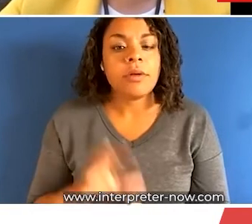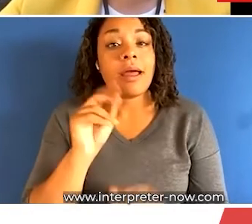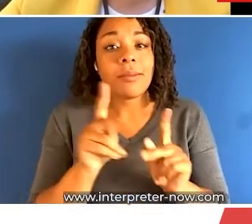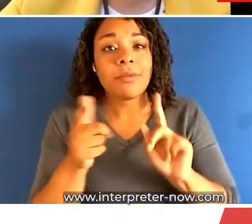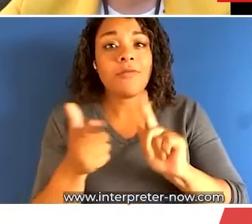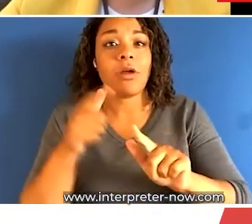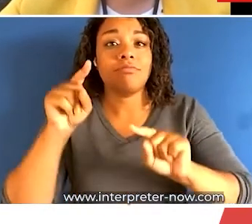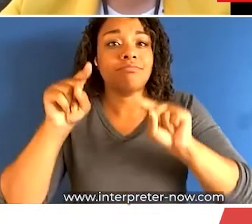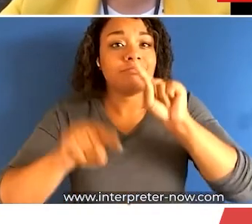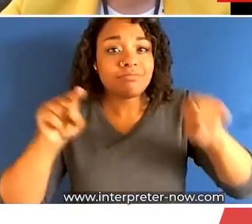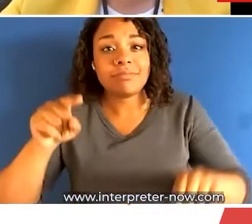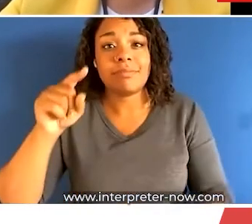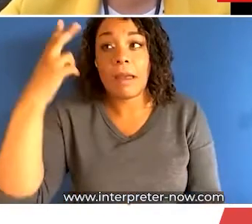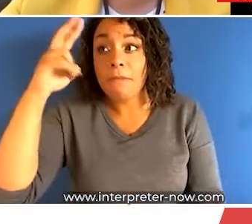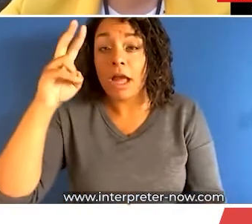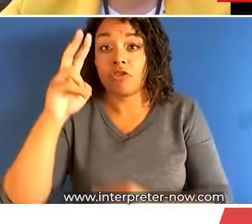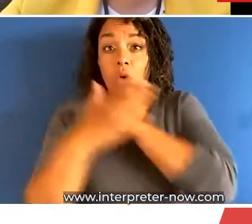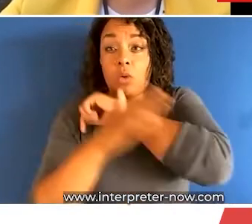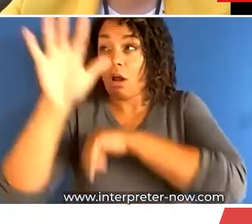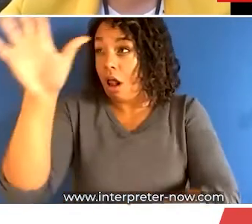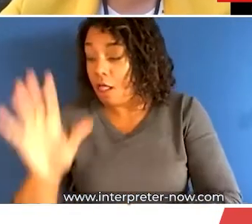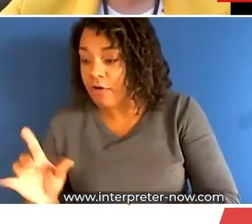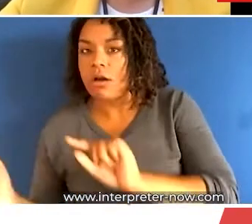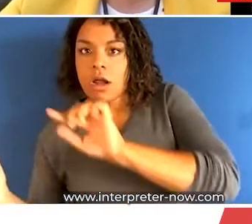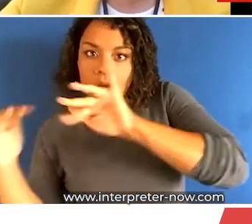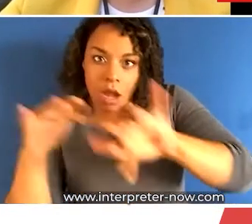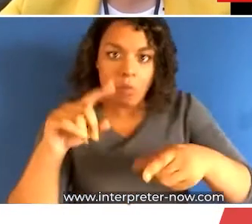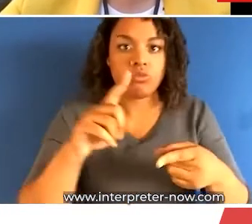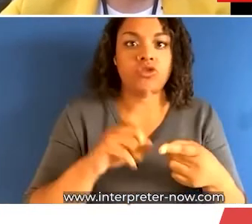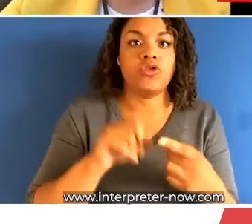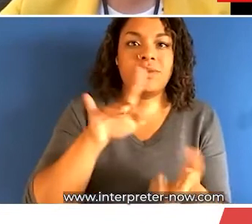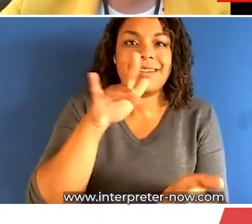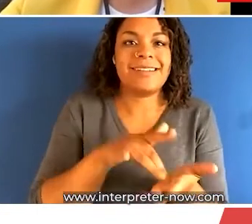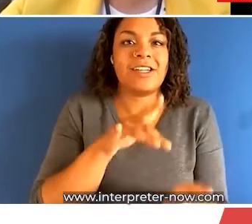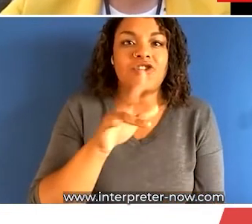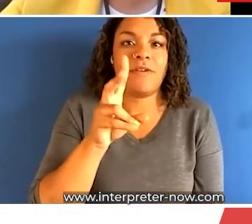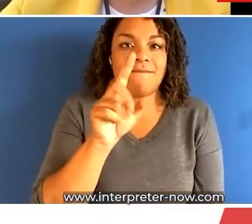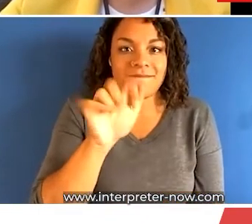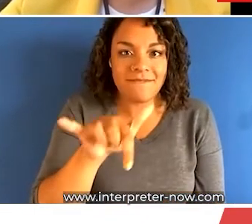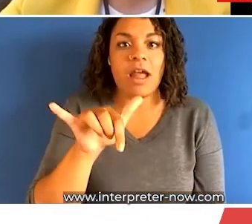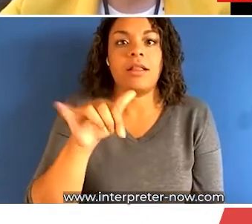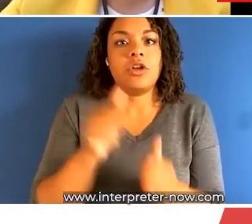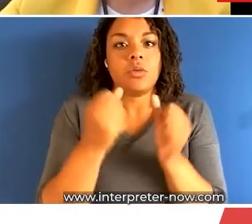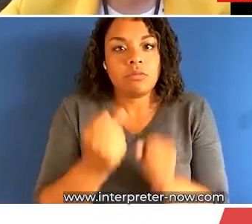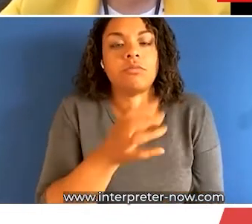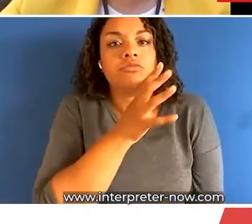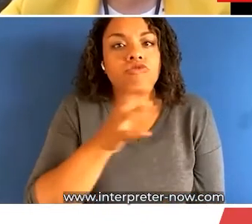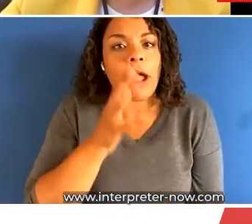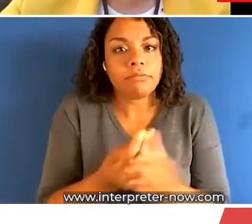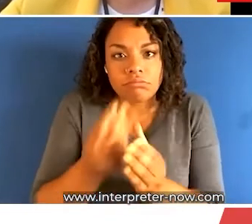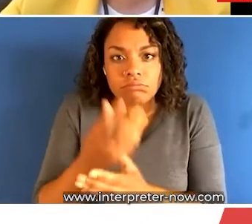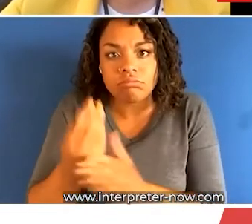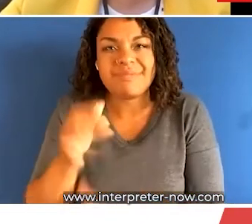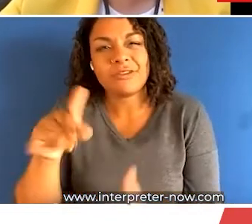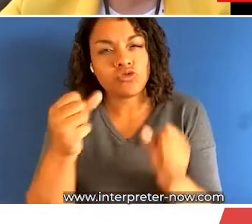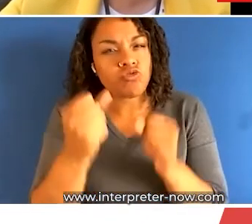all over different parts of Mexico come to the Central Valley in California to farm crops. It's a very agriculturally rich area. That's